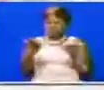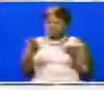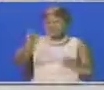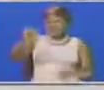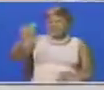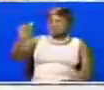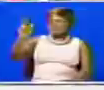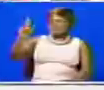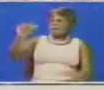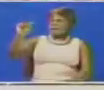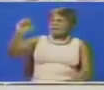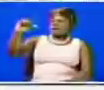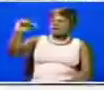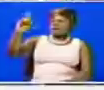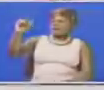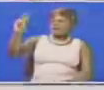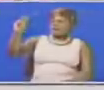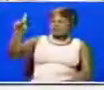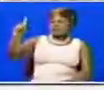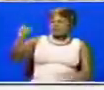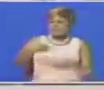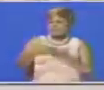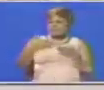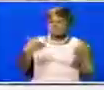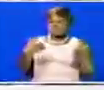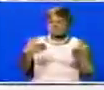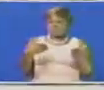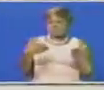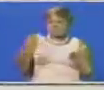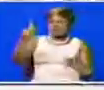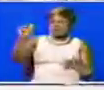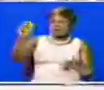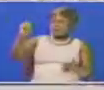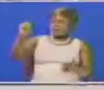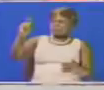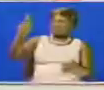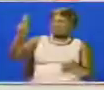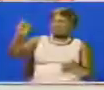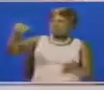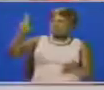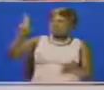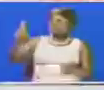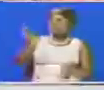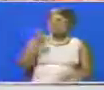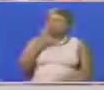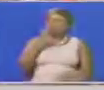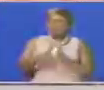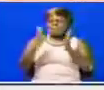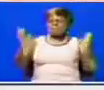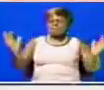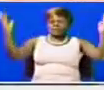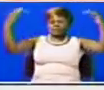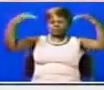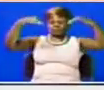in Nairobi's Eastlands area before trooping to the historic Kamkunji grounds on Tuesday for a mega rally.